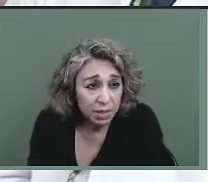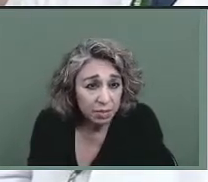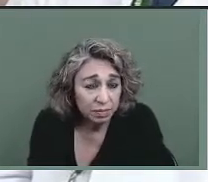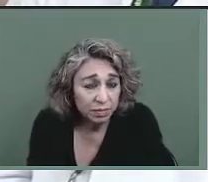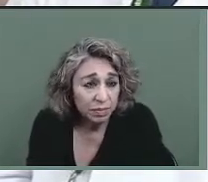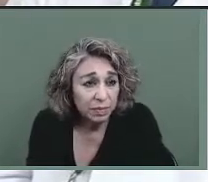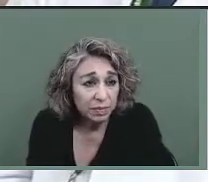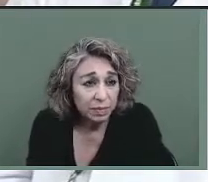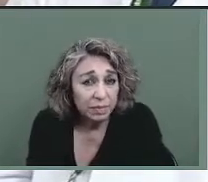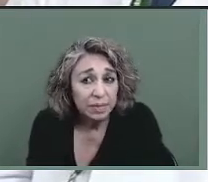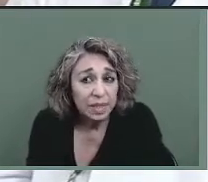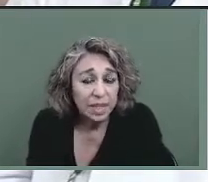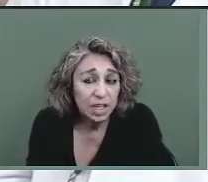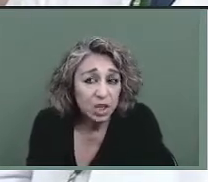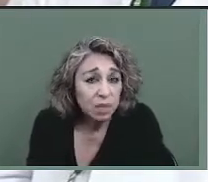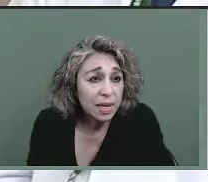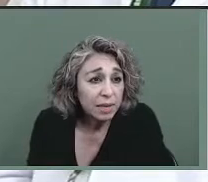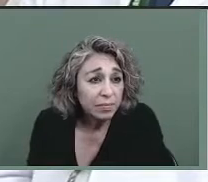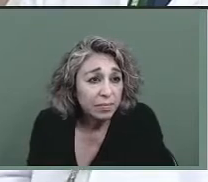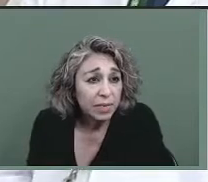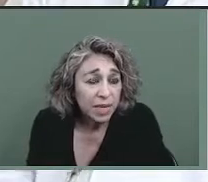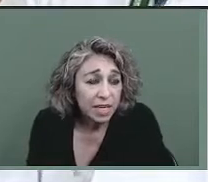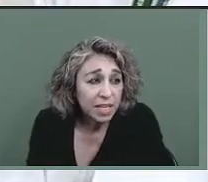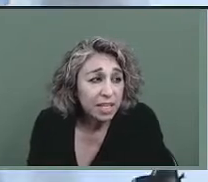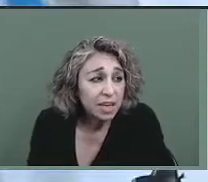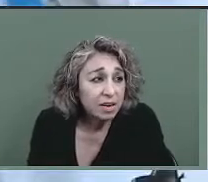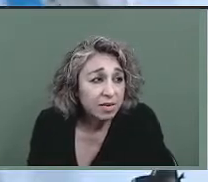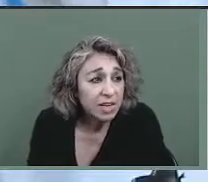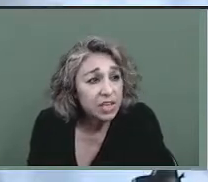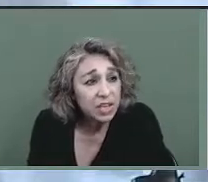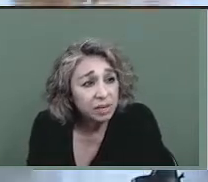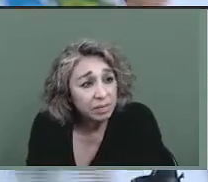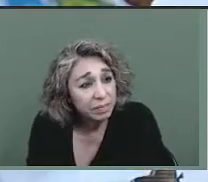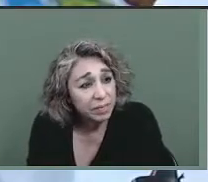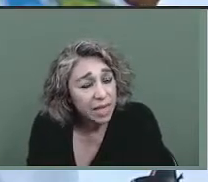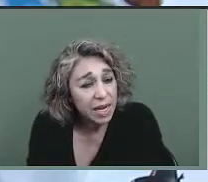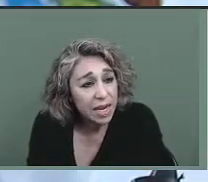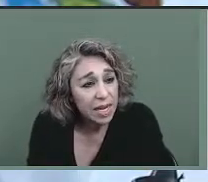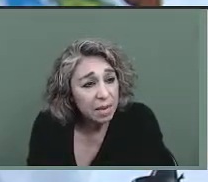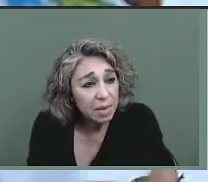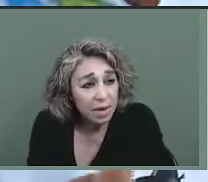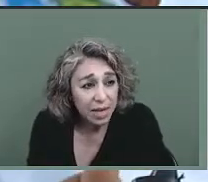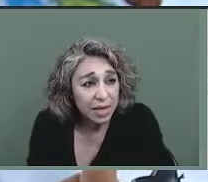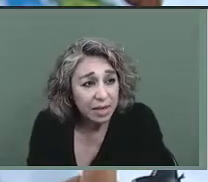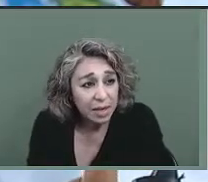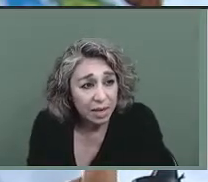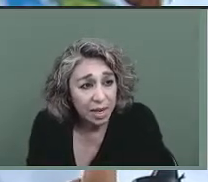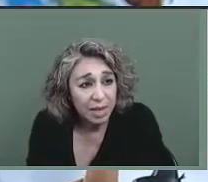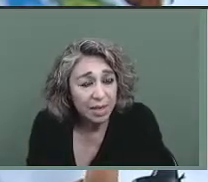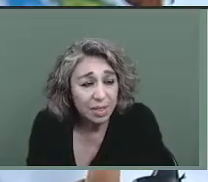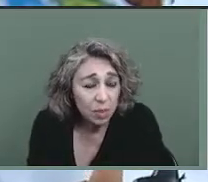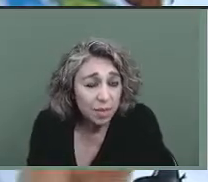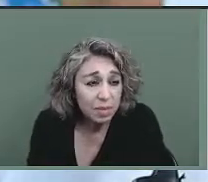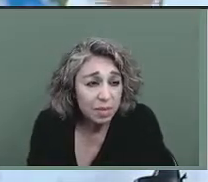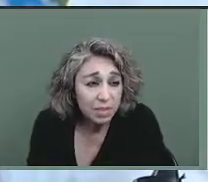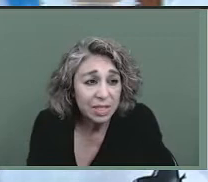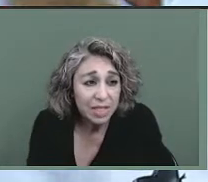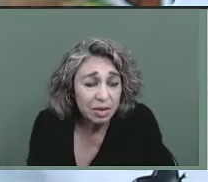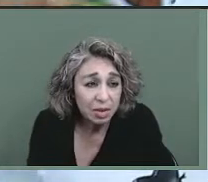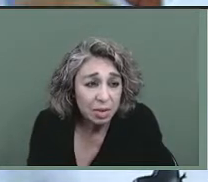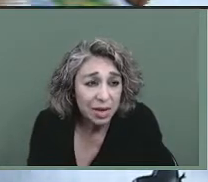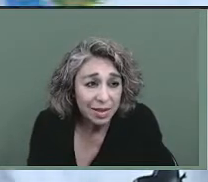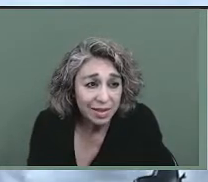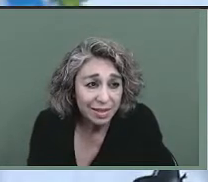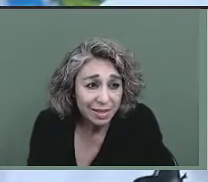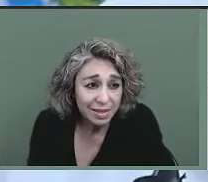hospital. They took me, they did the intervention, and I came out ahead. And that's why I'm able to tell